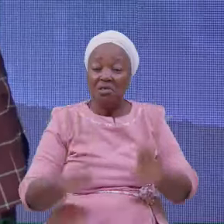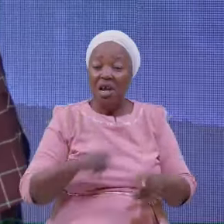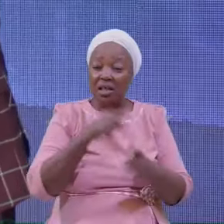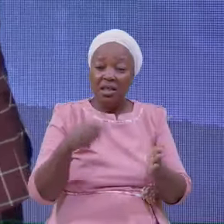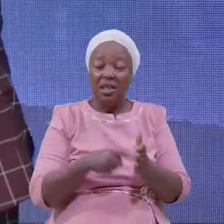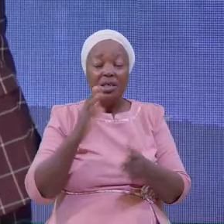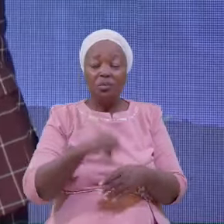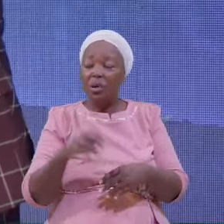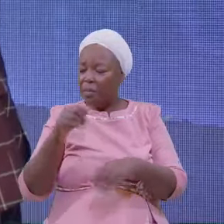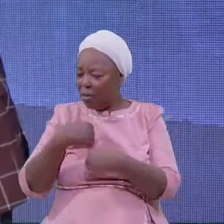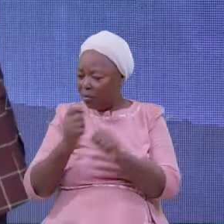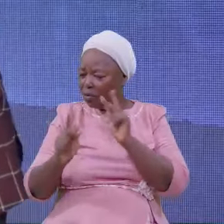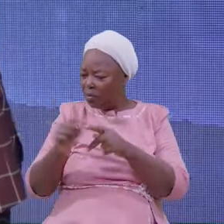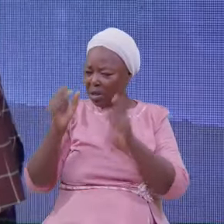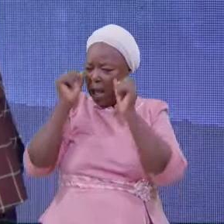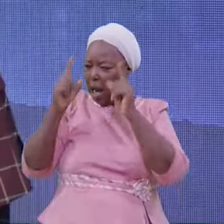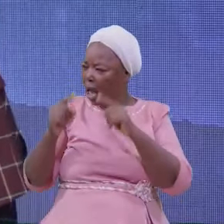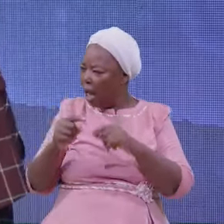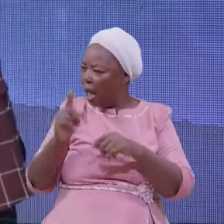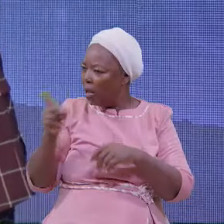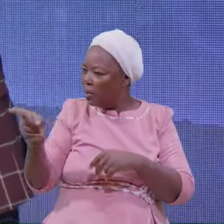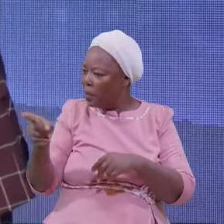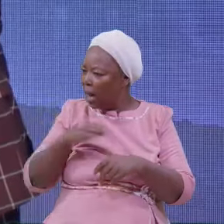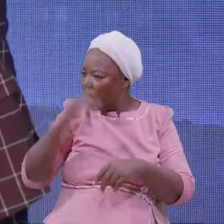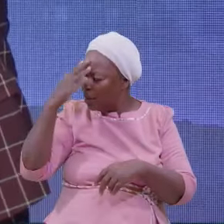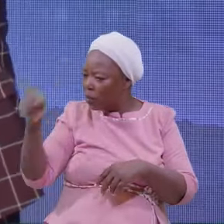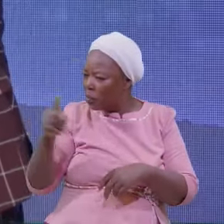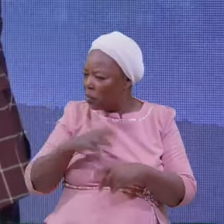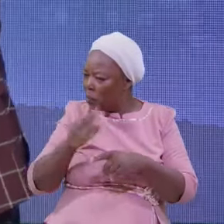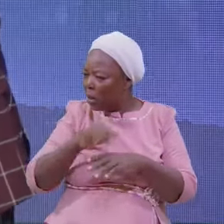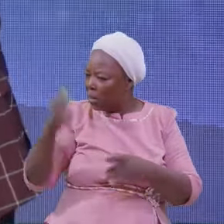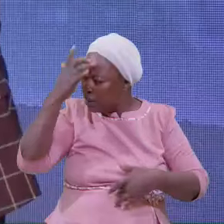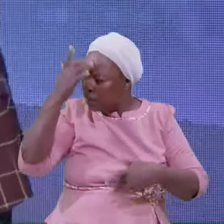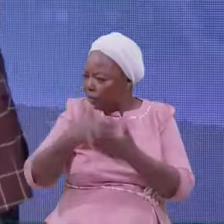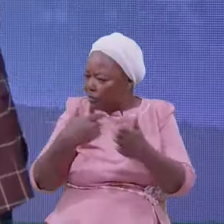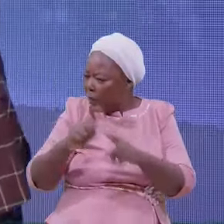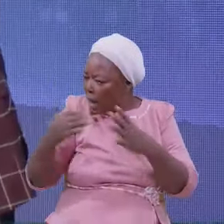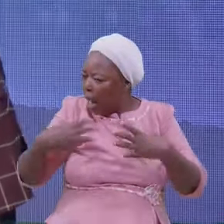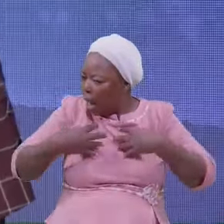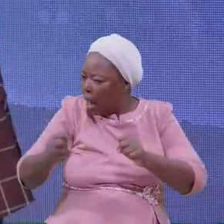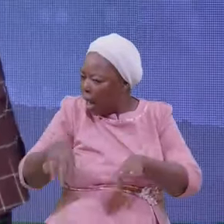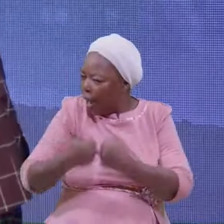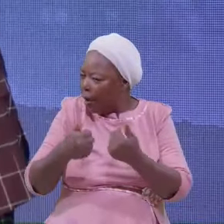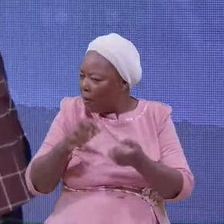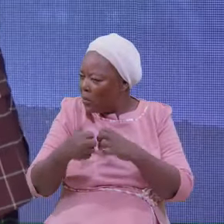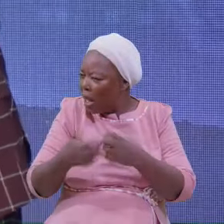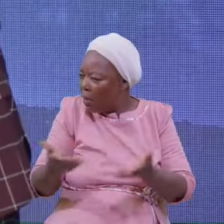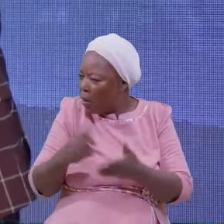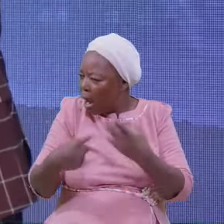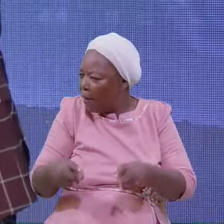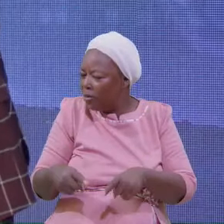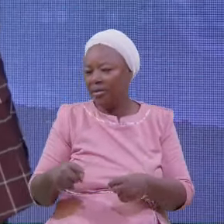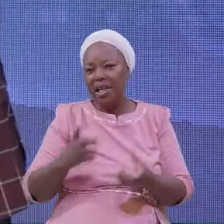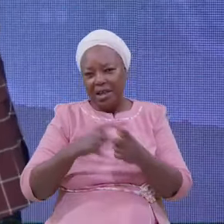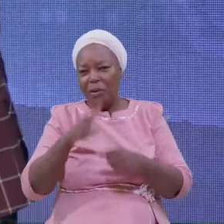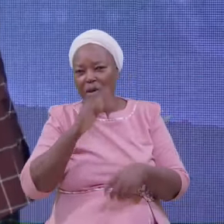world, in any place, in any part, in Africa, in Asia, in Europe, in America, Canada, all over the world. Let's